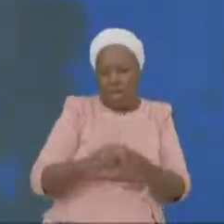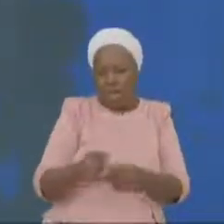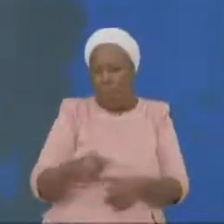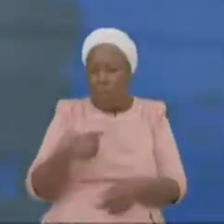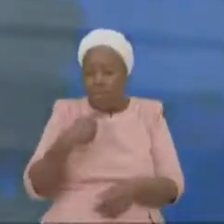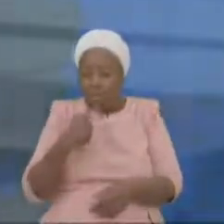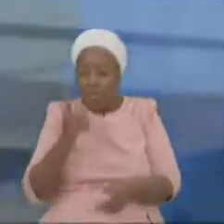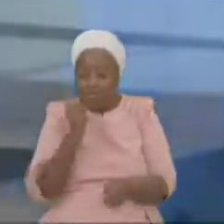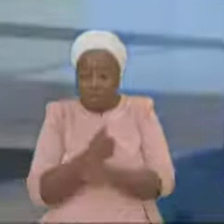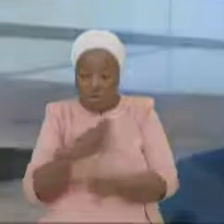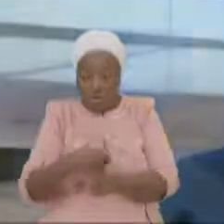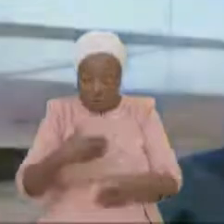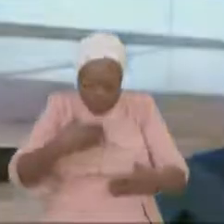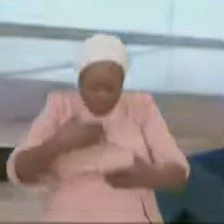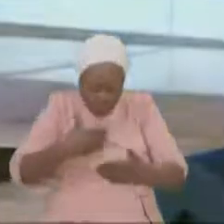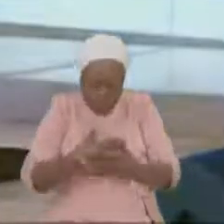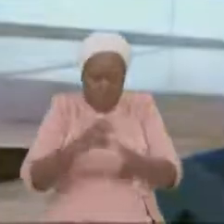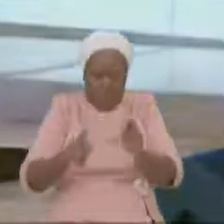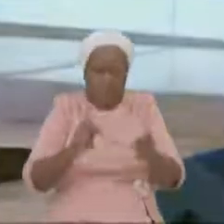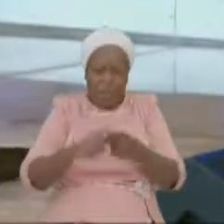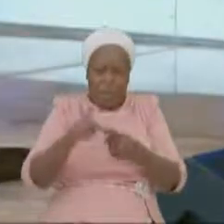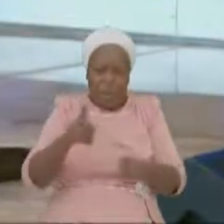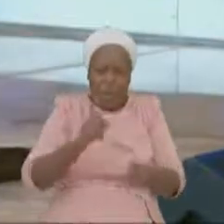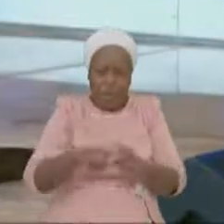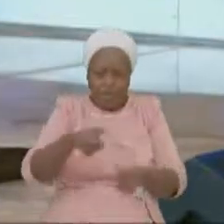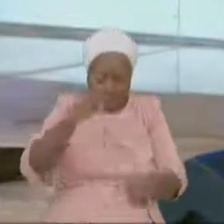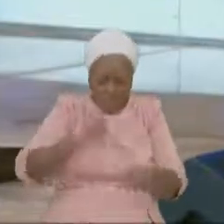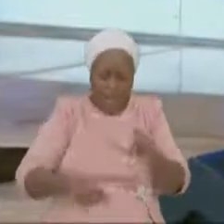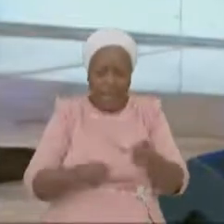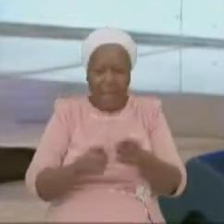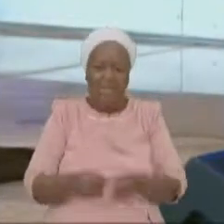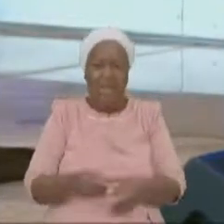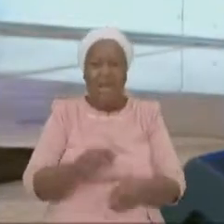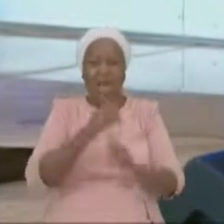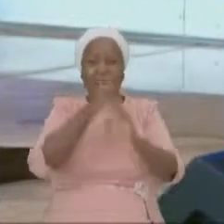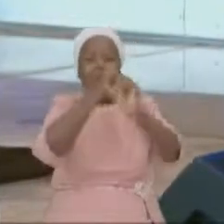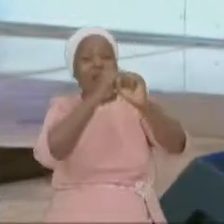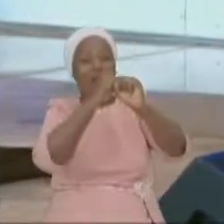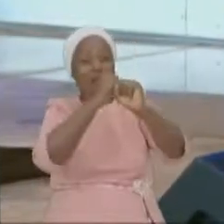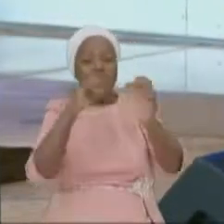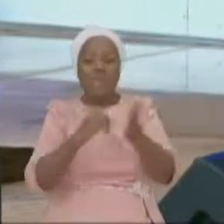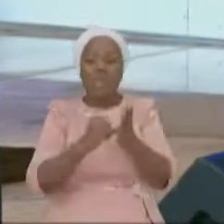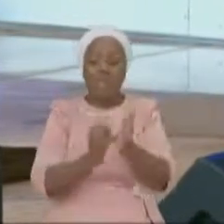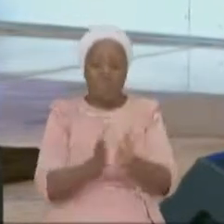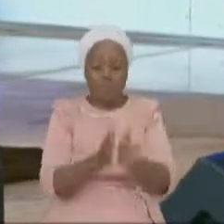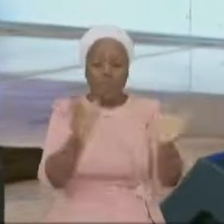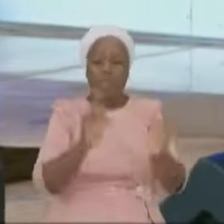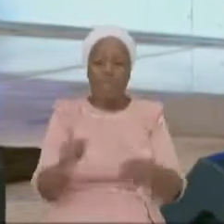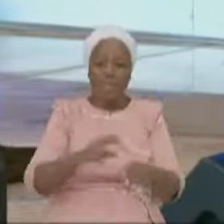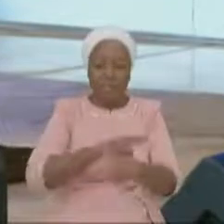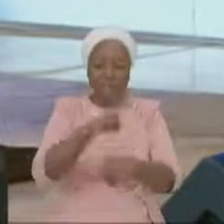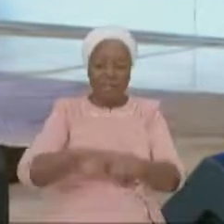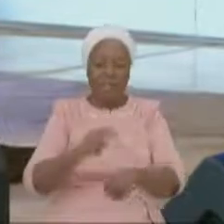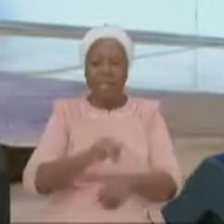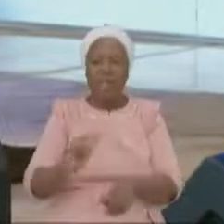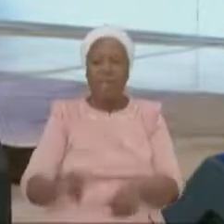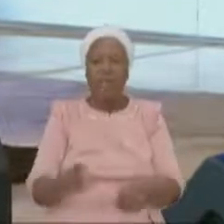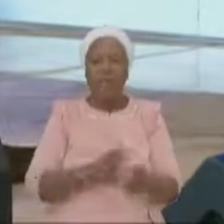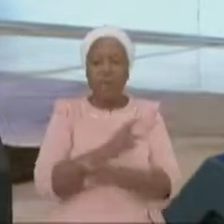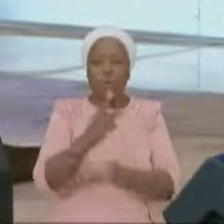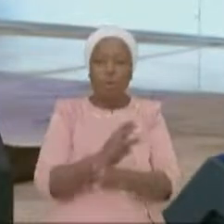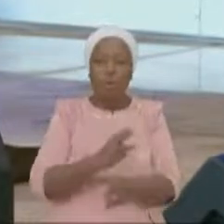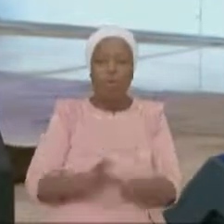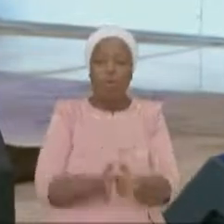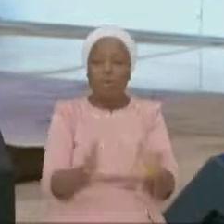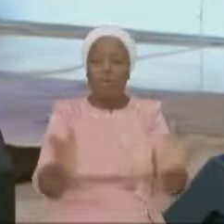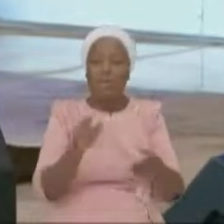you, but you cannot announce publicly, nationally, worldwide,